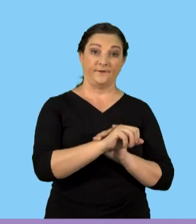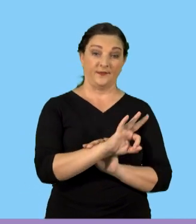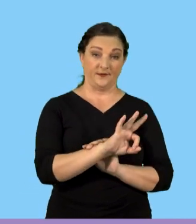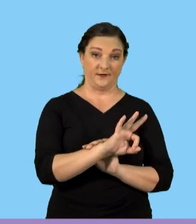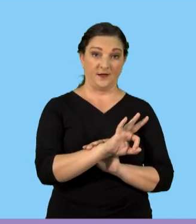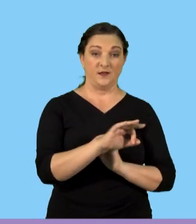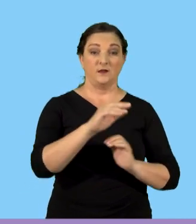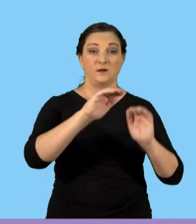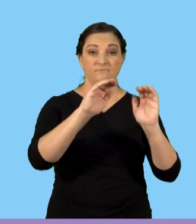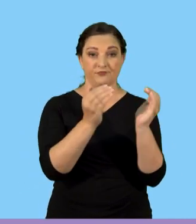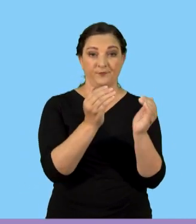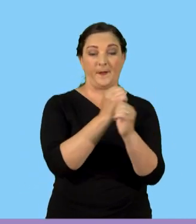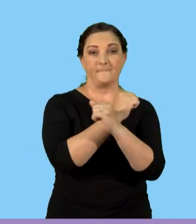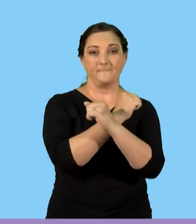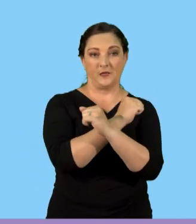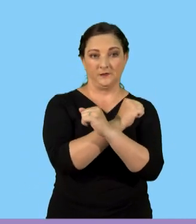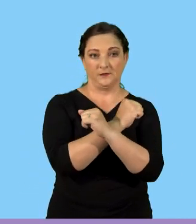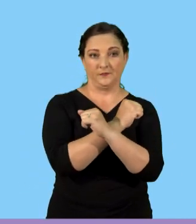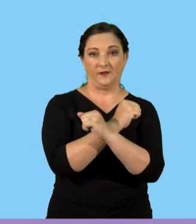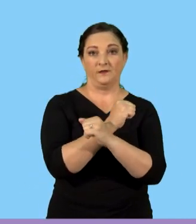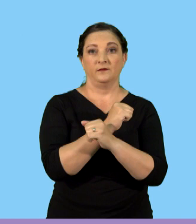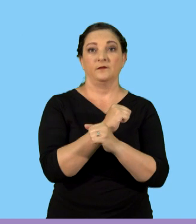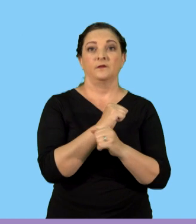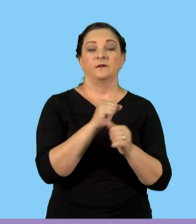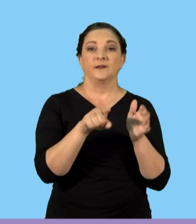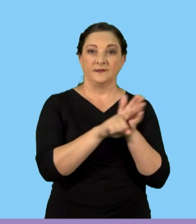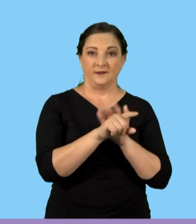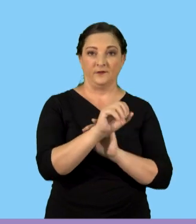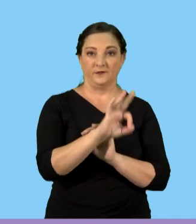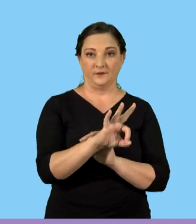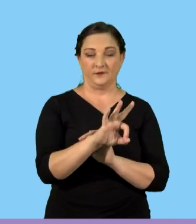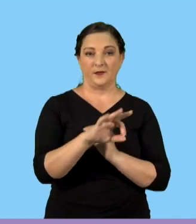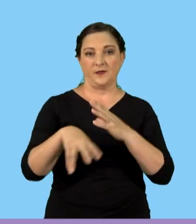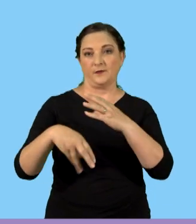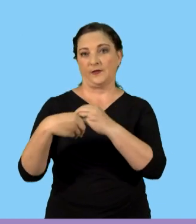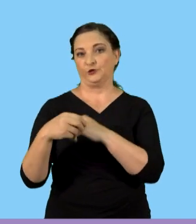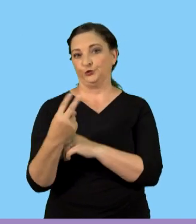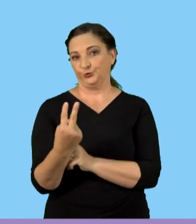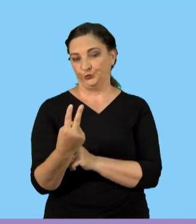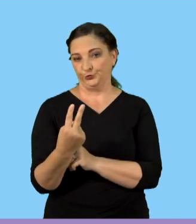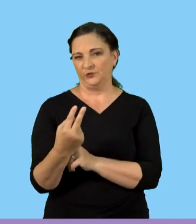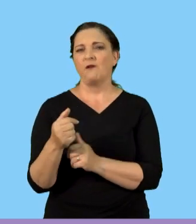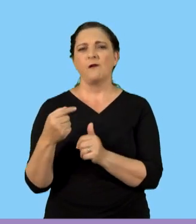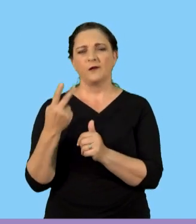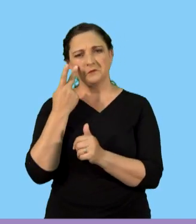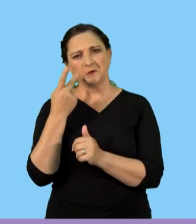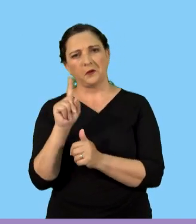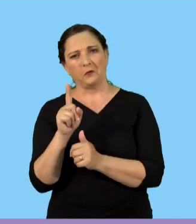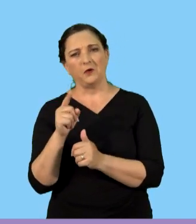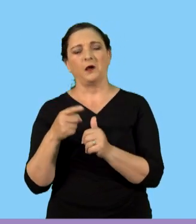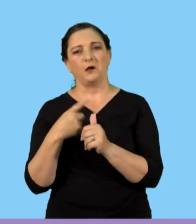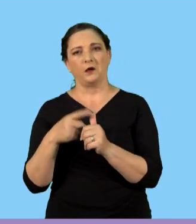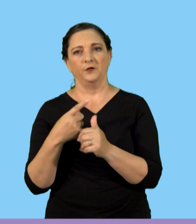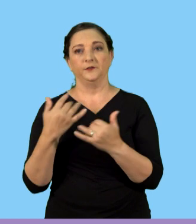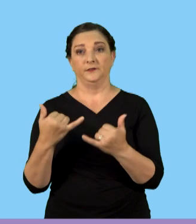3, multiplied by the first input value, which is negative 3, and we add 2, we can see that the answer there is